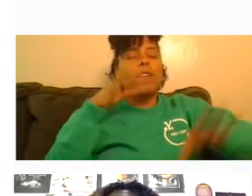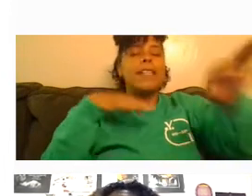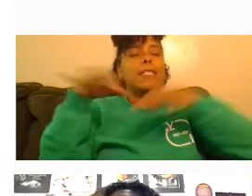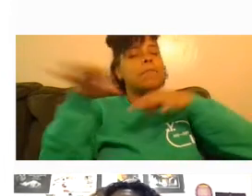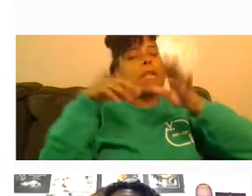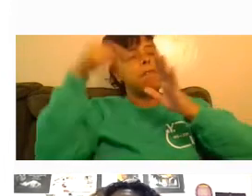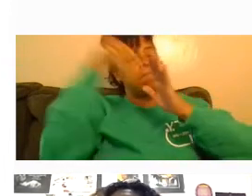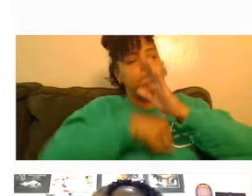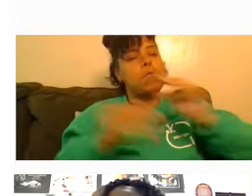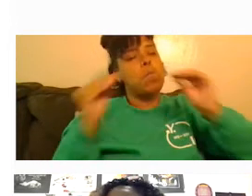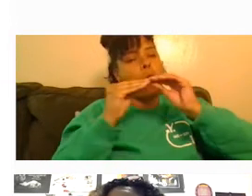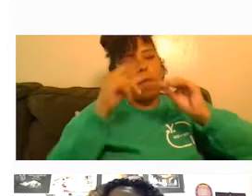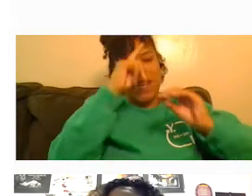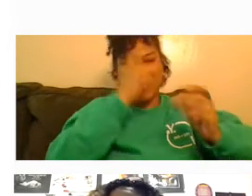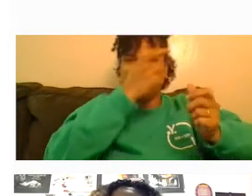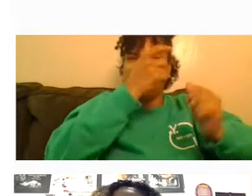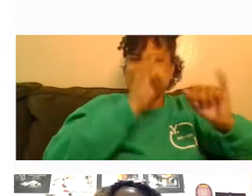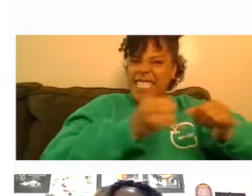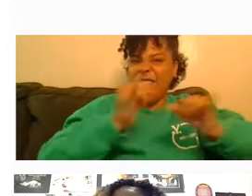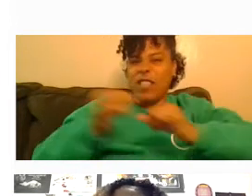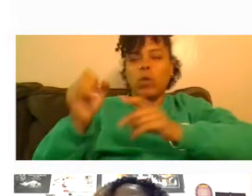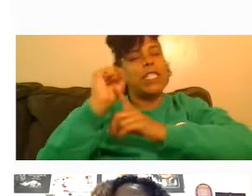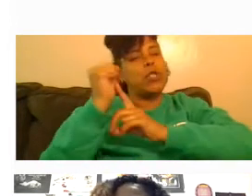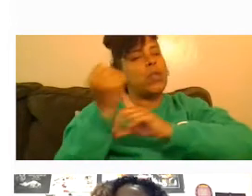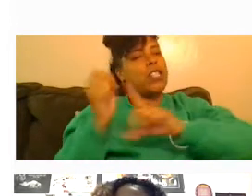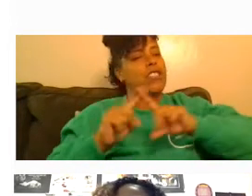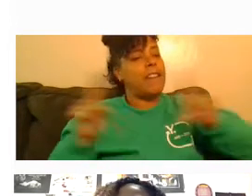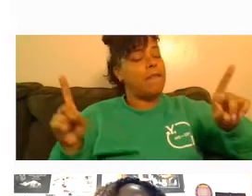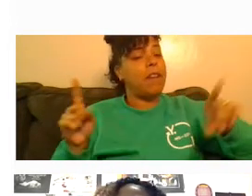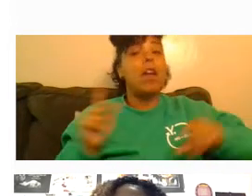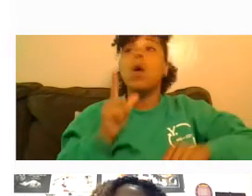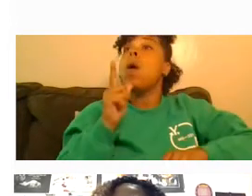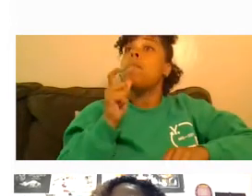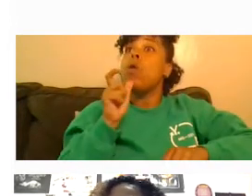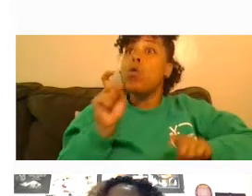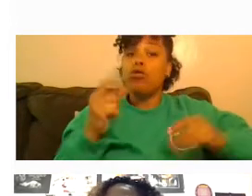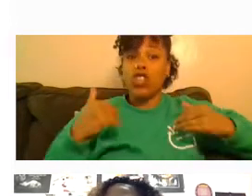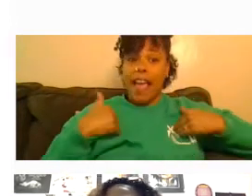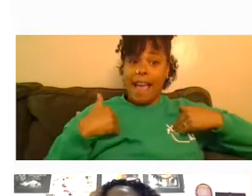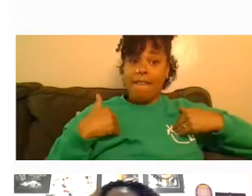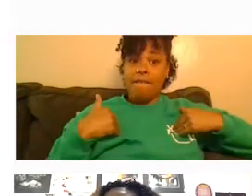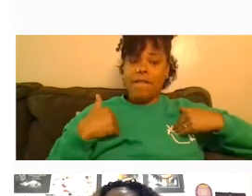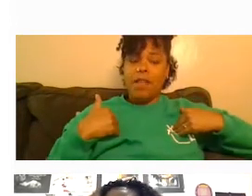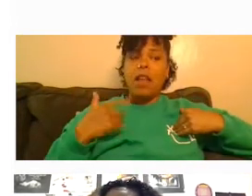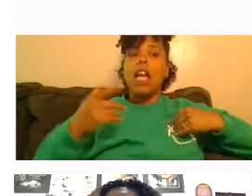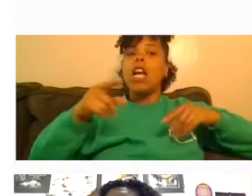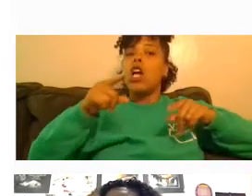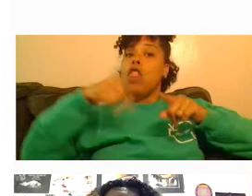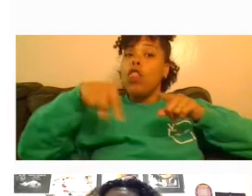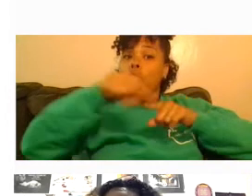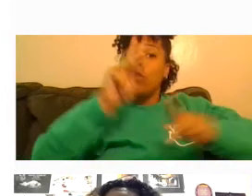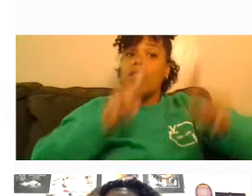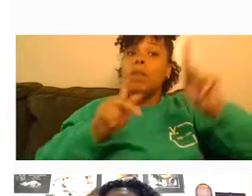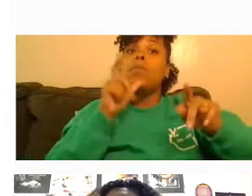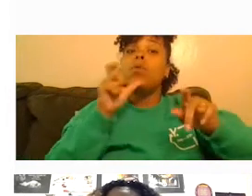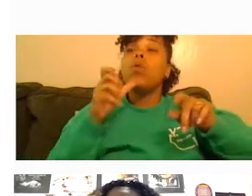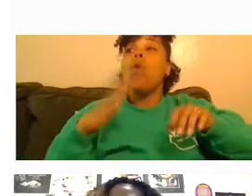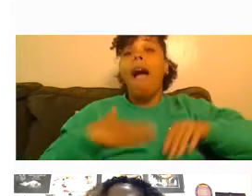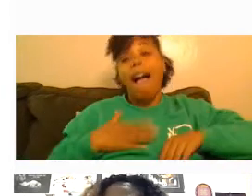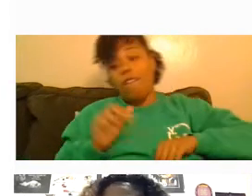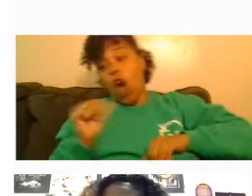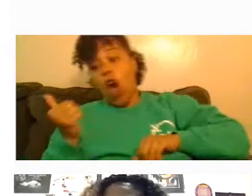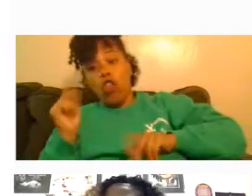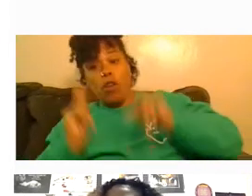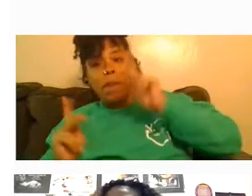is different, but who should buy it? Mainly people who are depending on them for income and support.